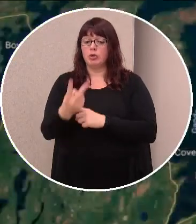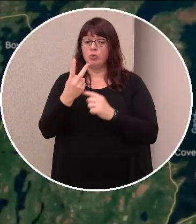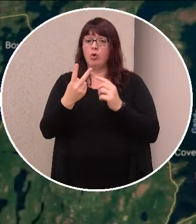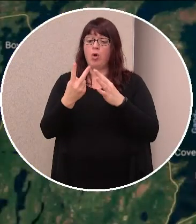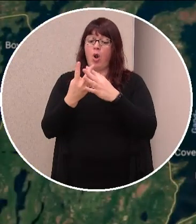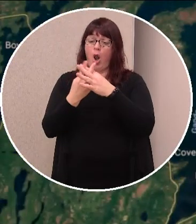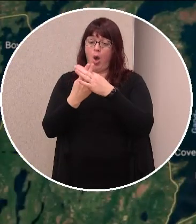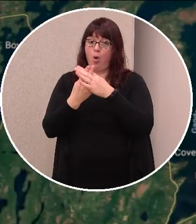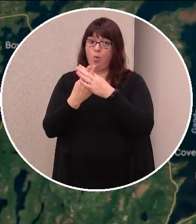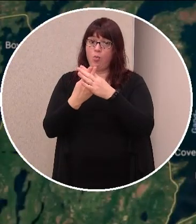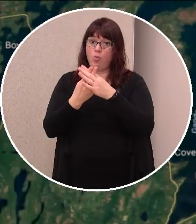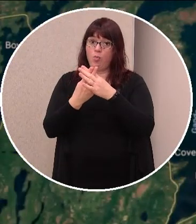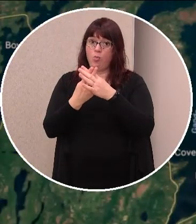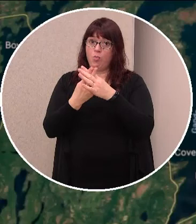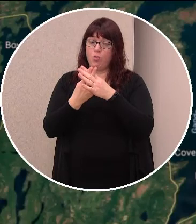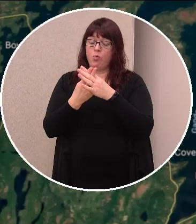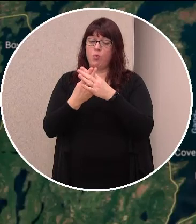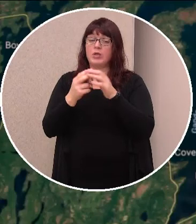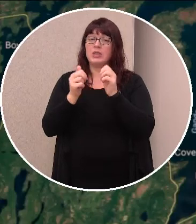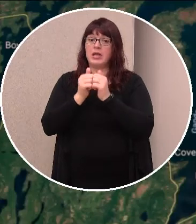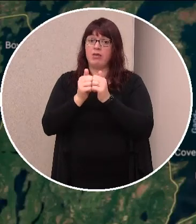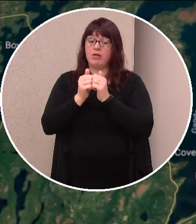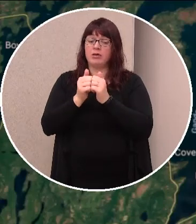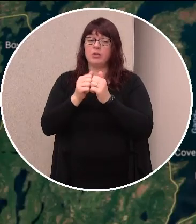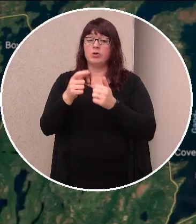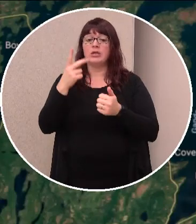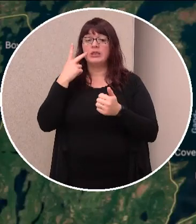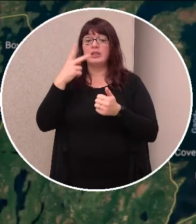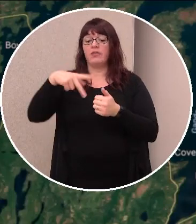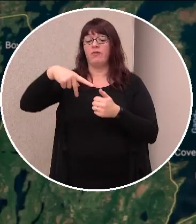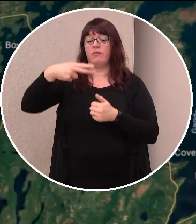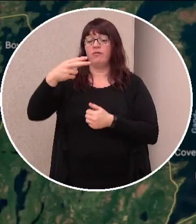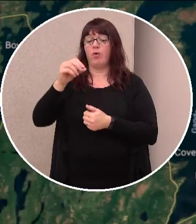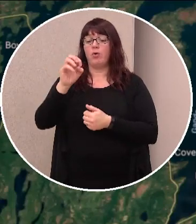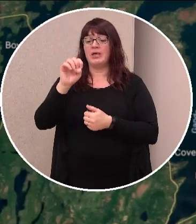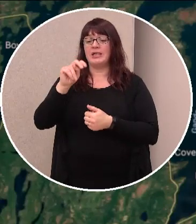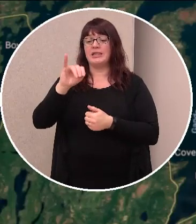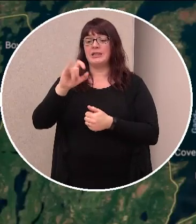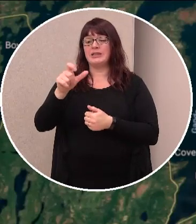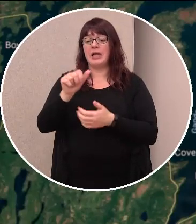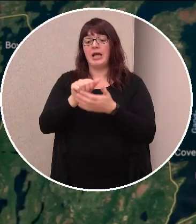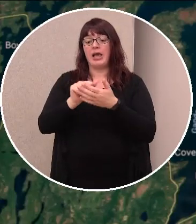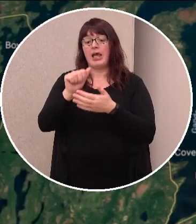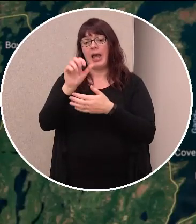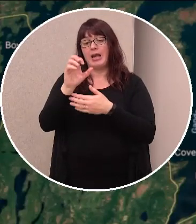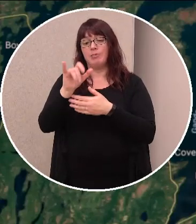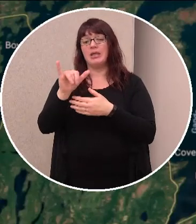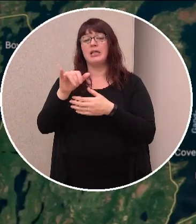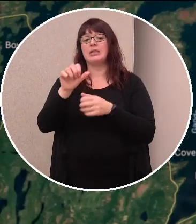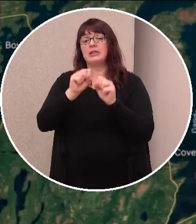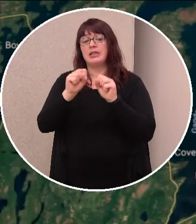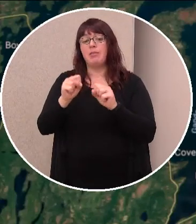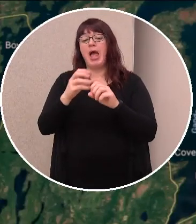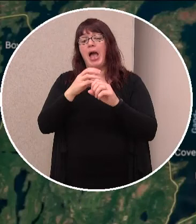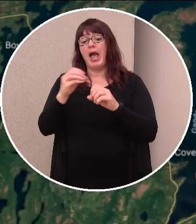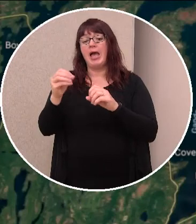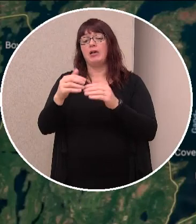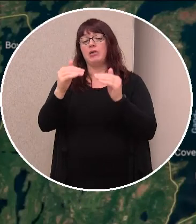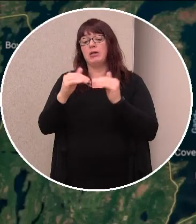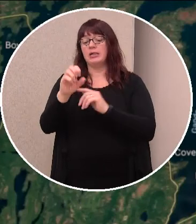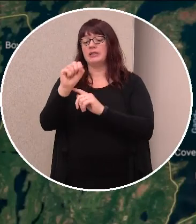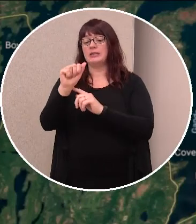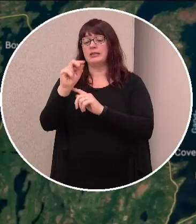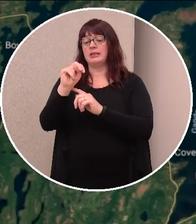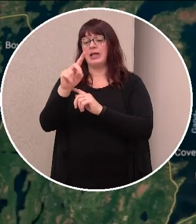other. We see the Phoenix Academy system, which includes Sandstone Academy and the nearby